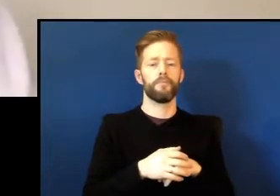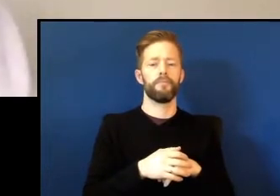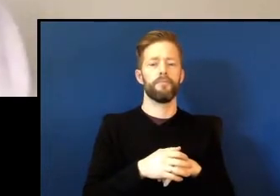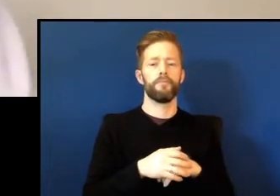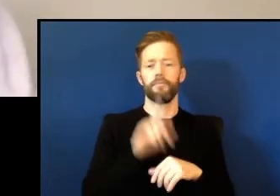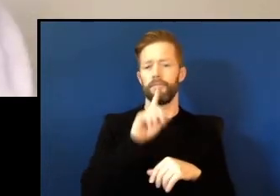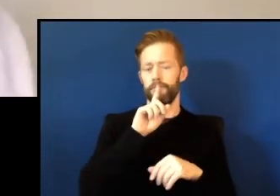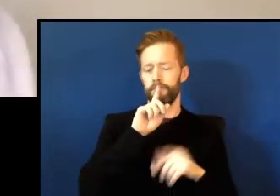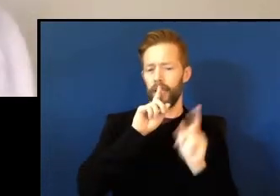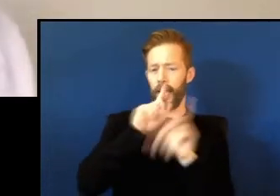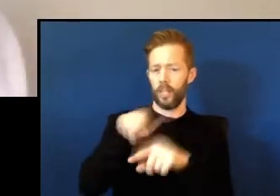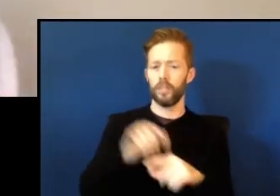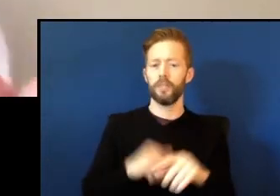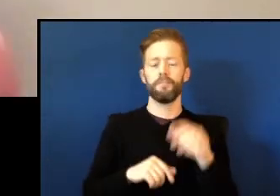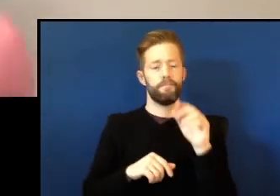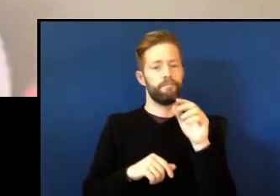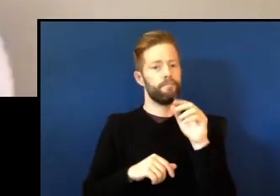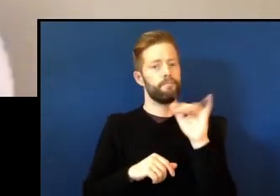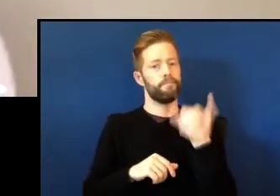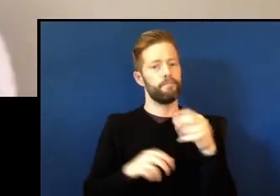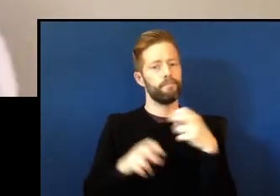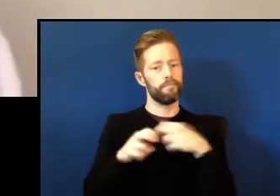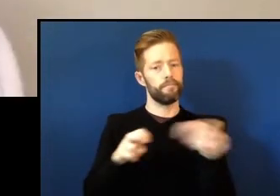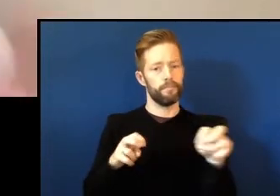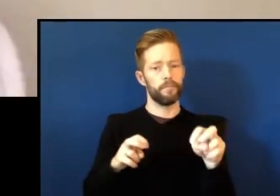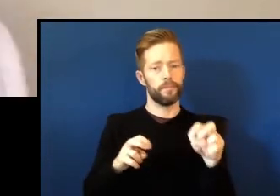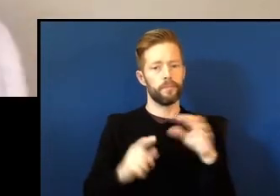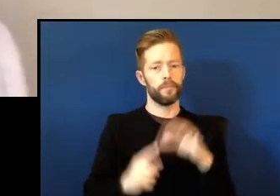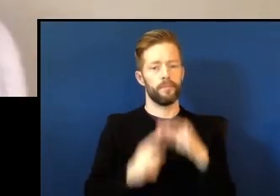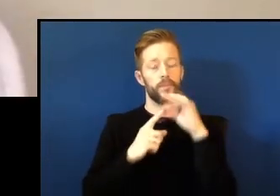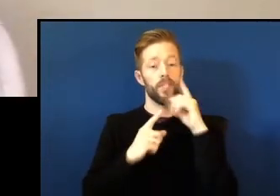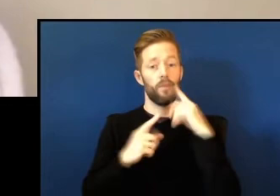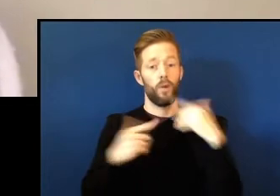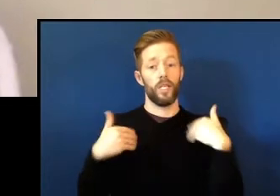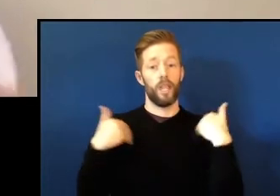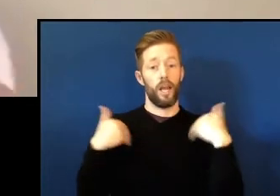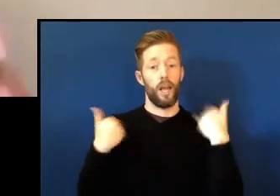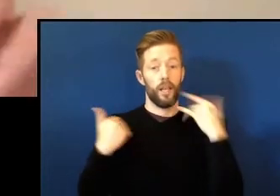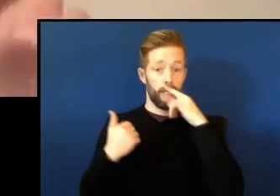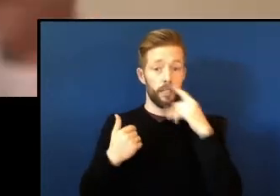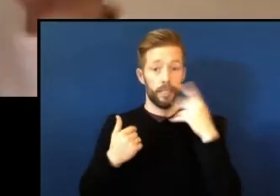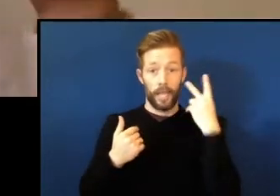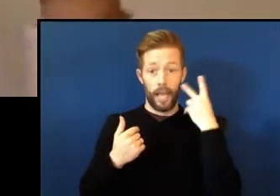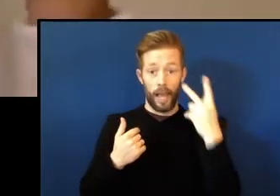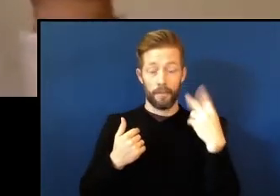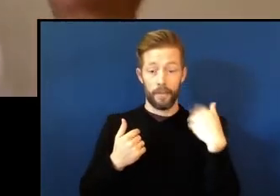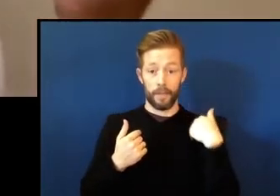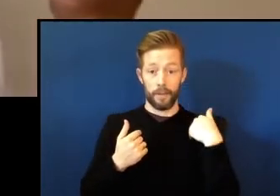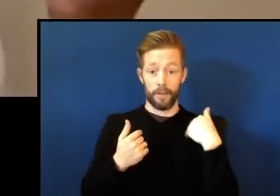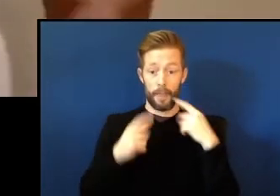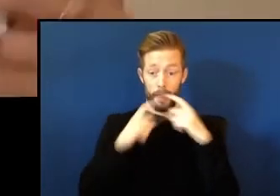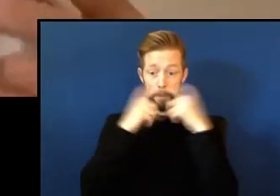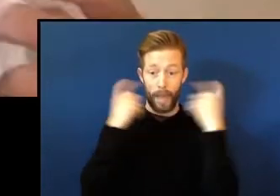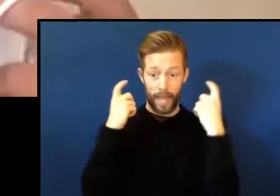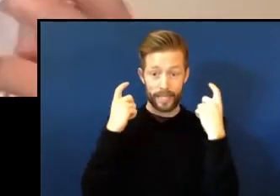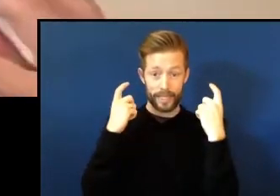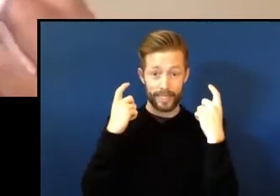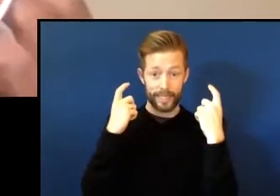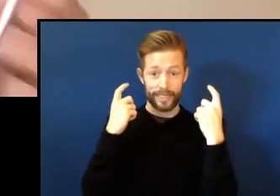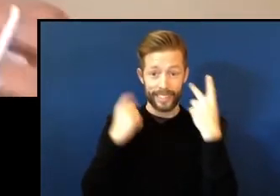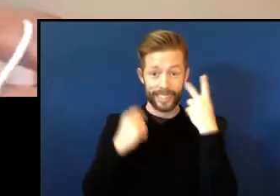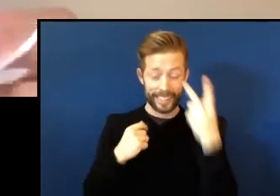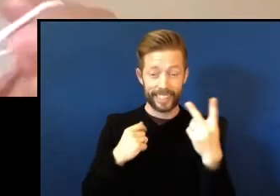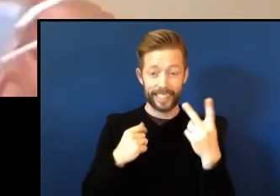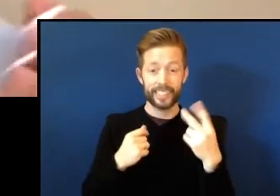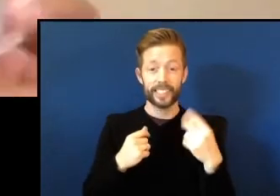Wow, that's been a little challenging, especially for the younger kids. So we have our handy dandy masks